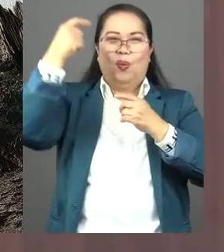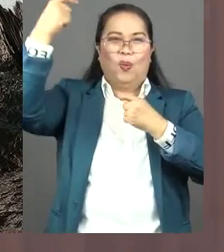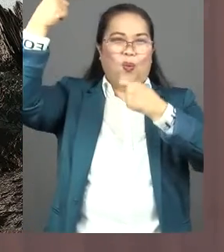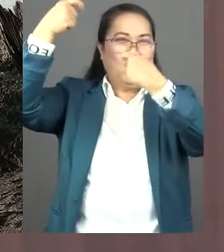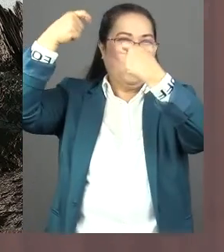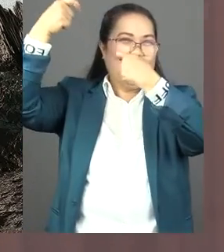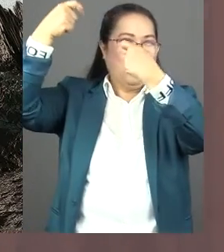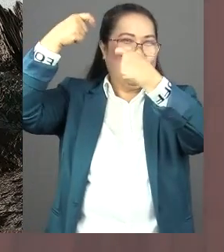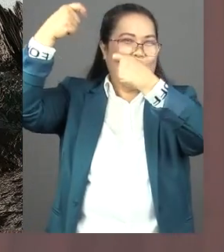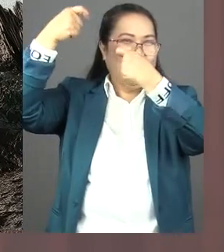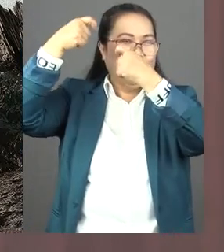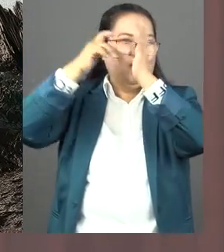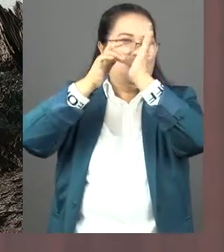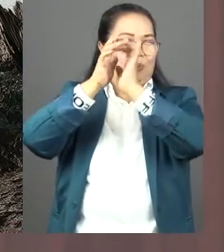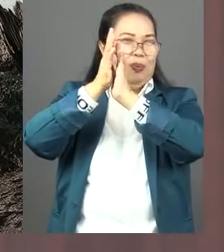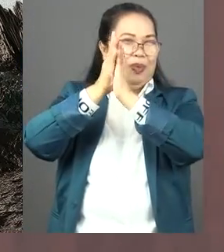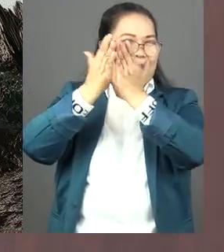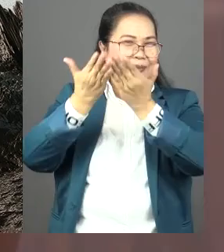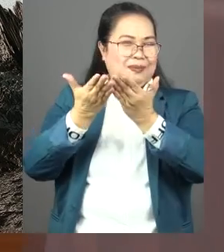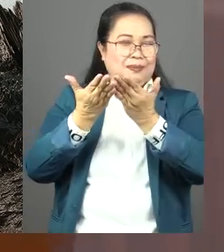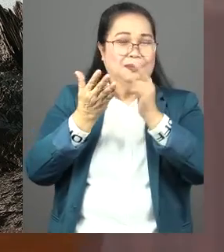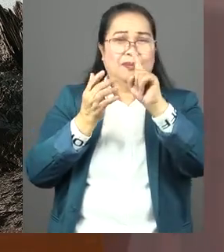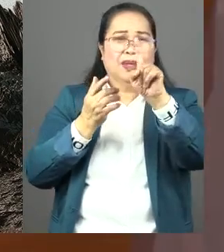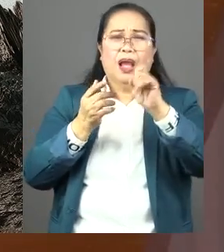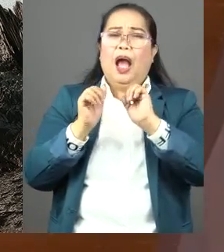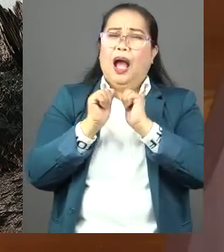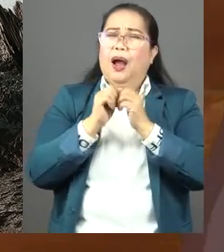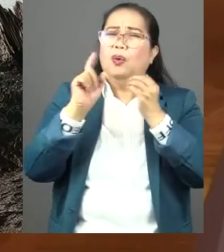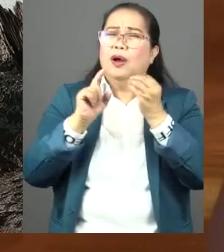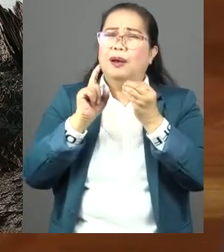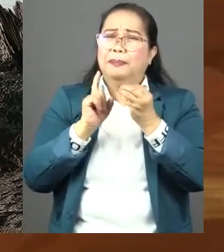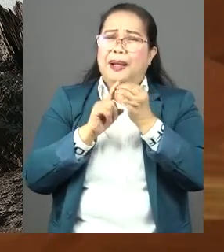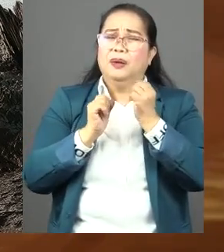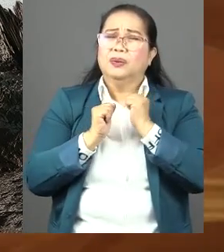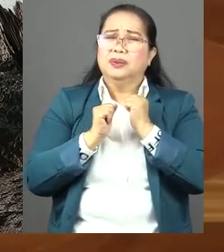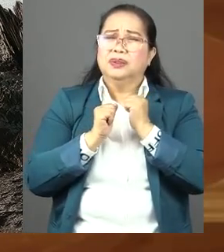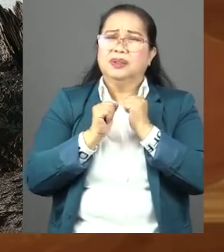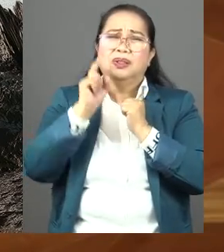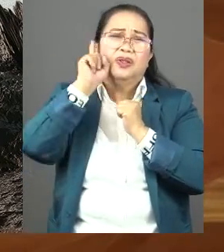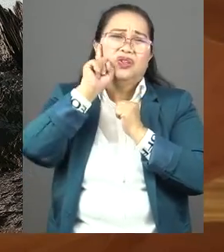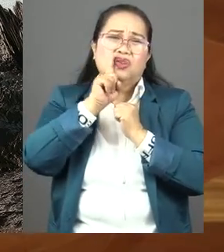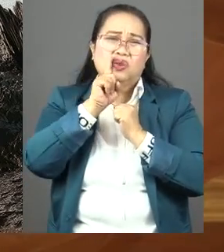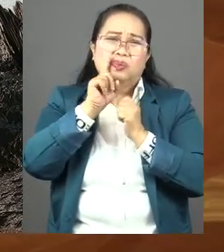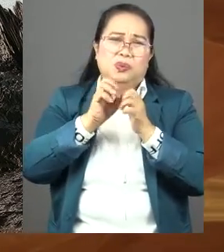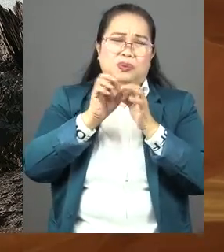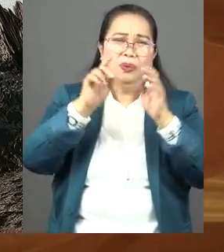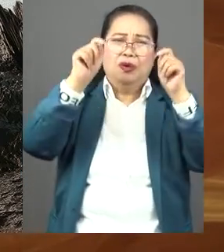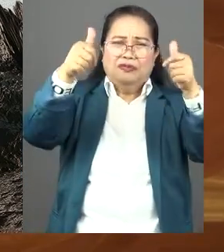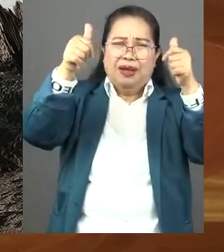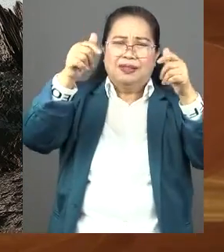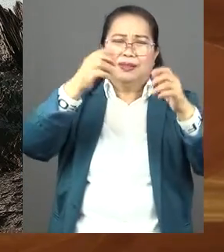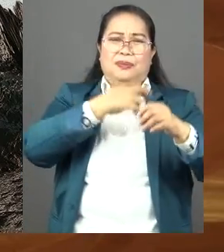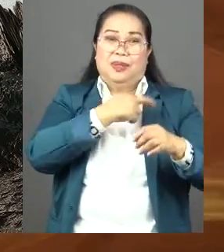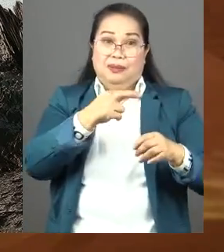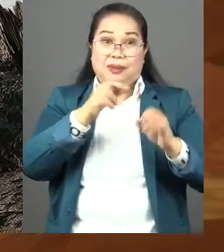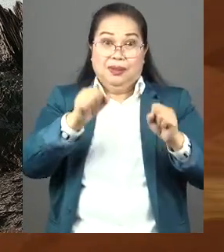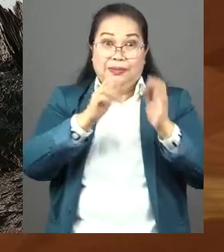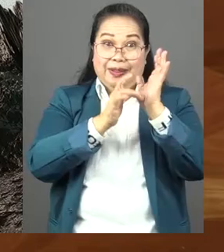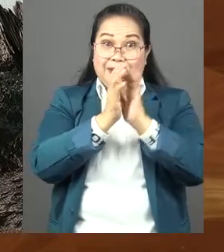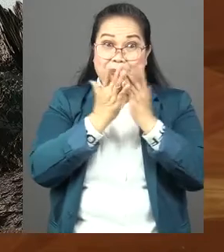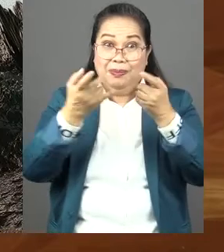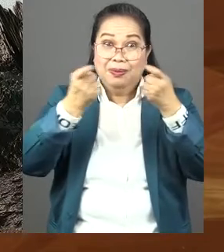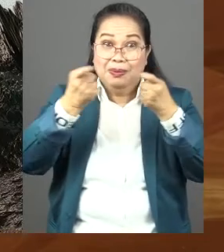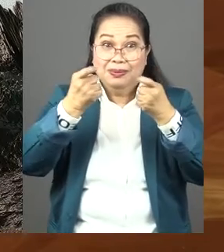the Bible. Now, I've been asked this question. How about the spontaneous reactions, Pastor? Can the Bible